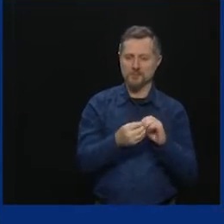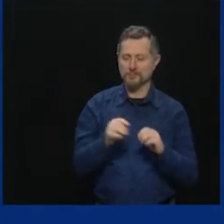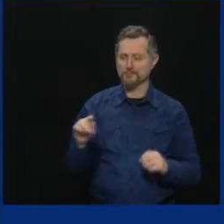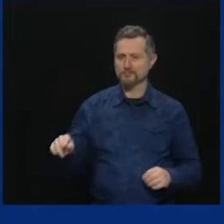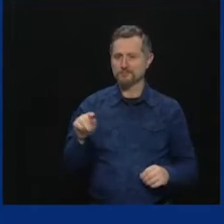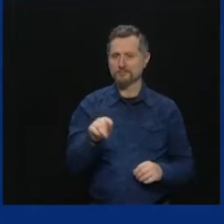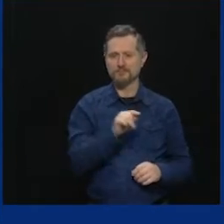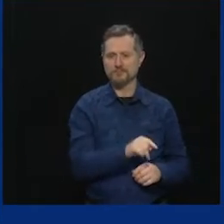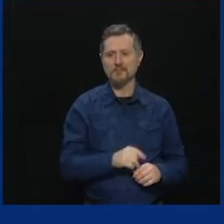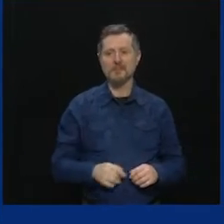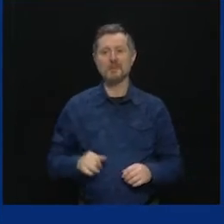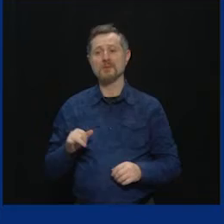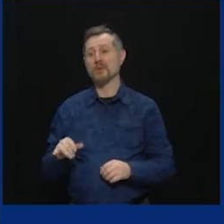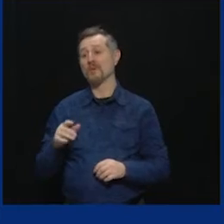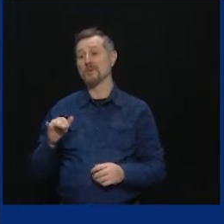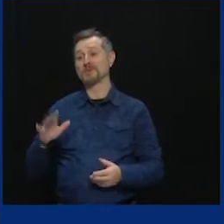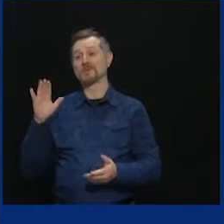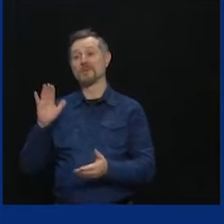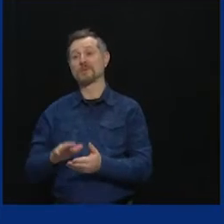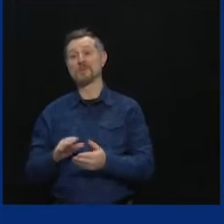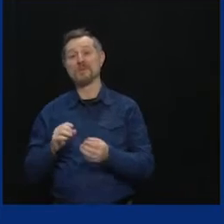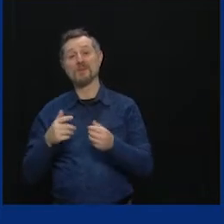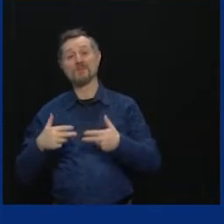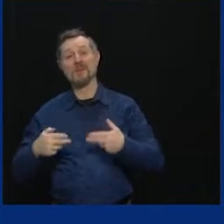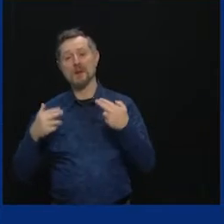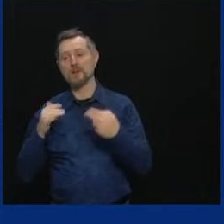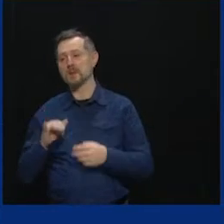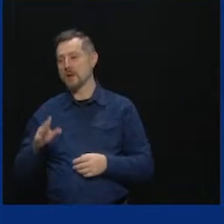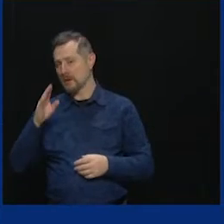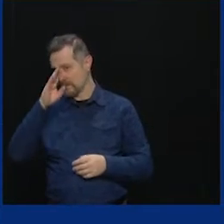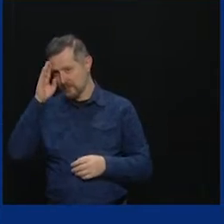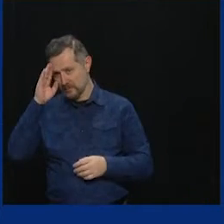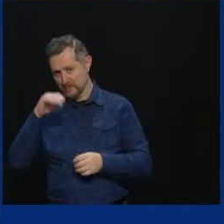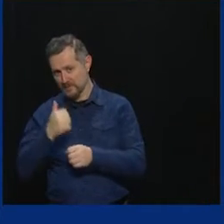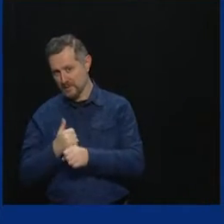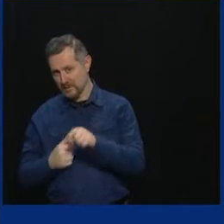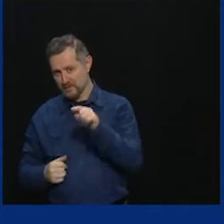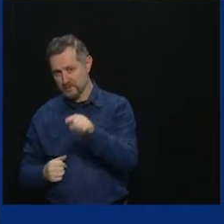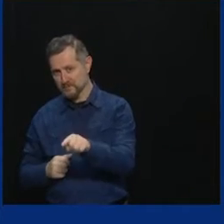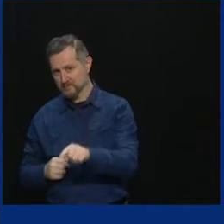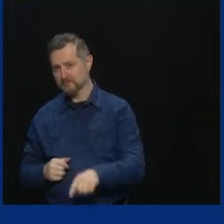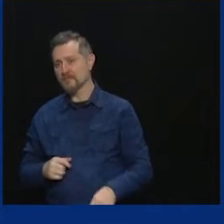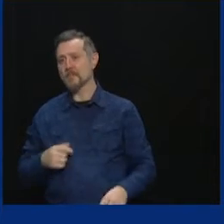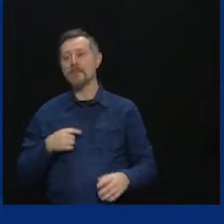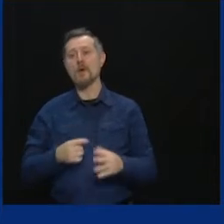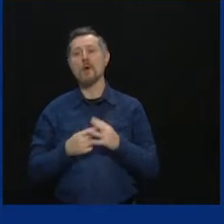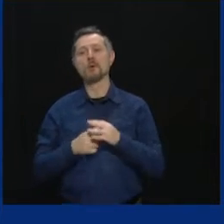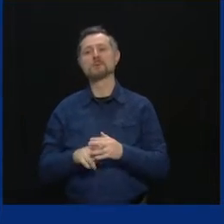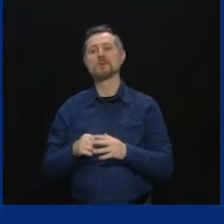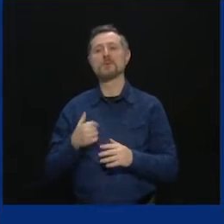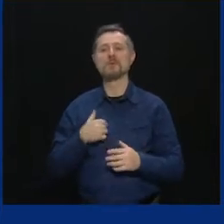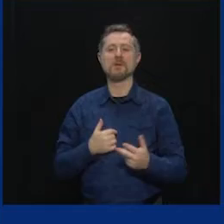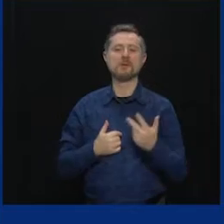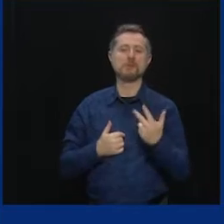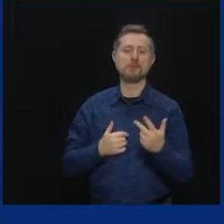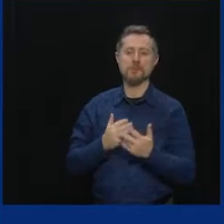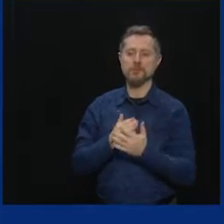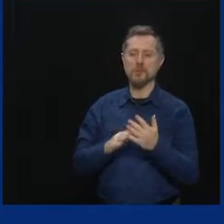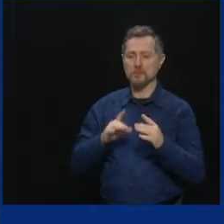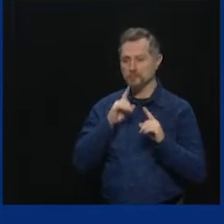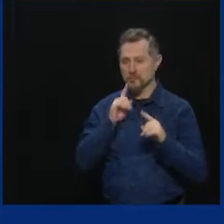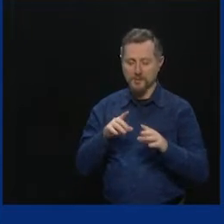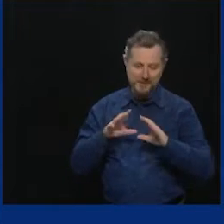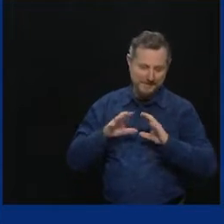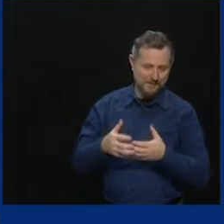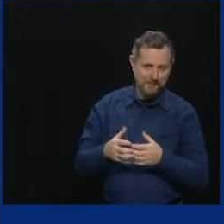of the first hospital-based sites in the country. We originally started as a 3-component response team of